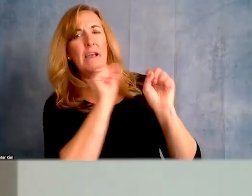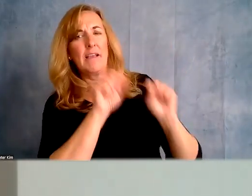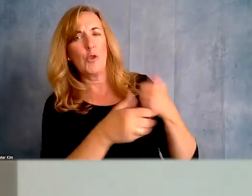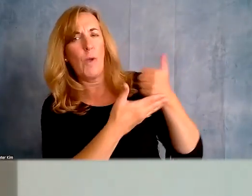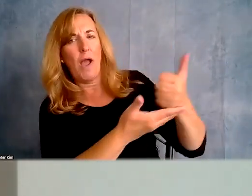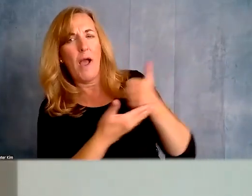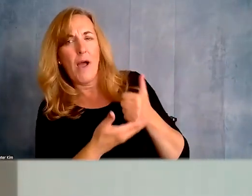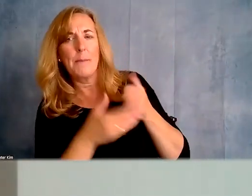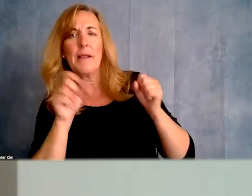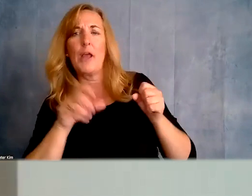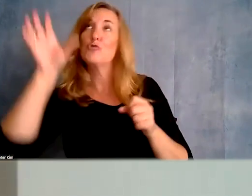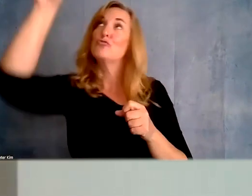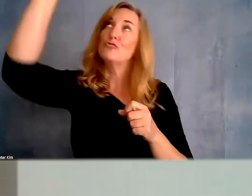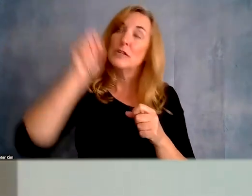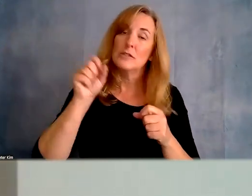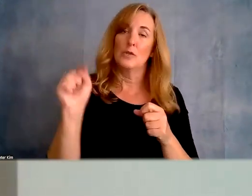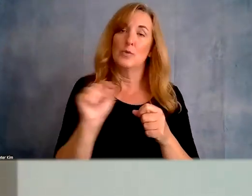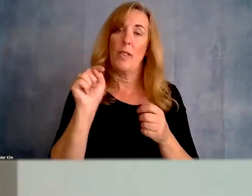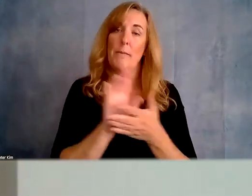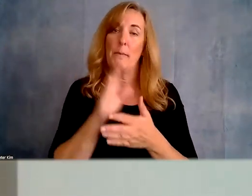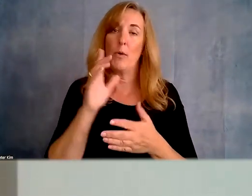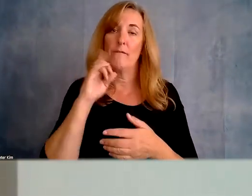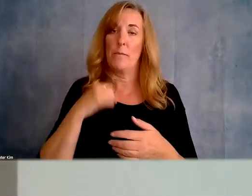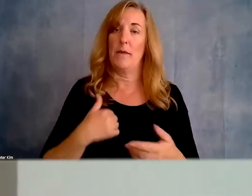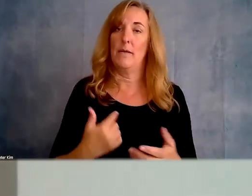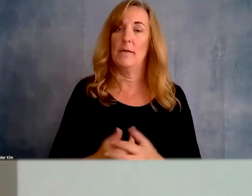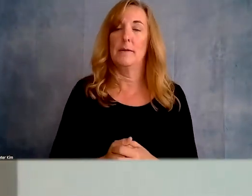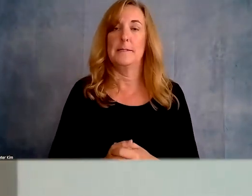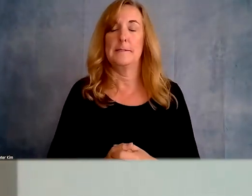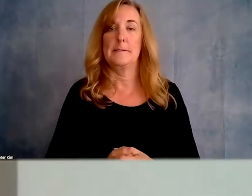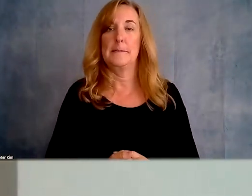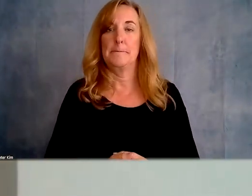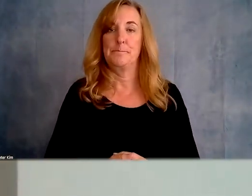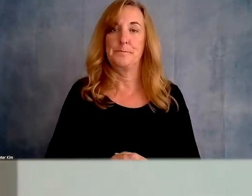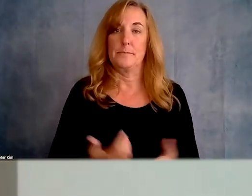Can you reach the toilet paper that's up there?" Yeah,